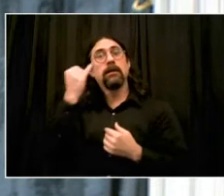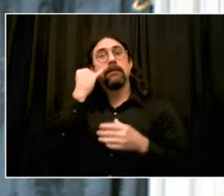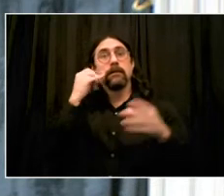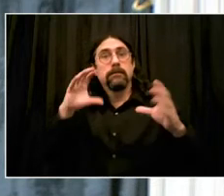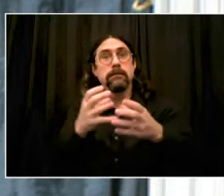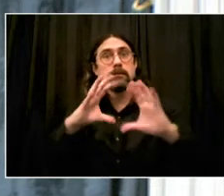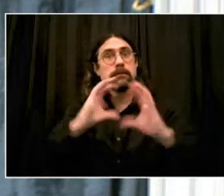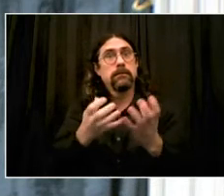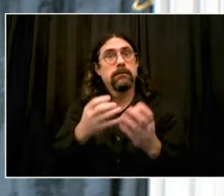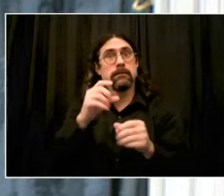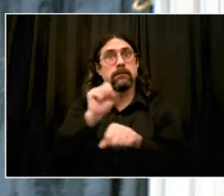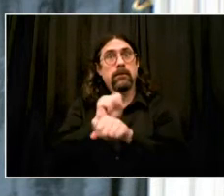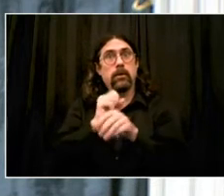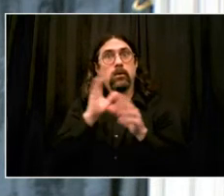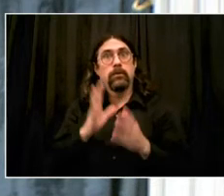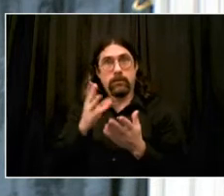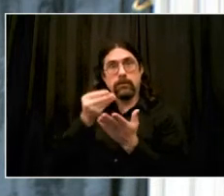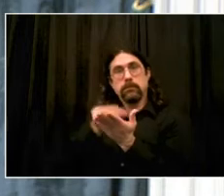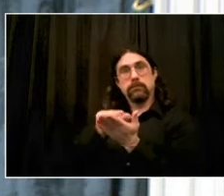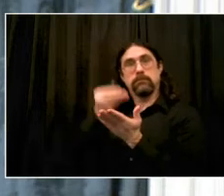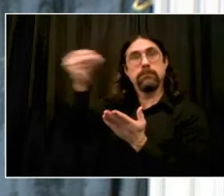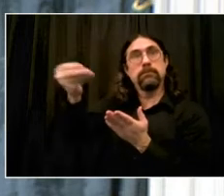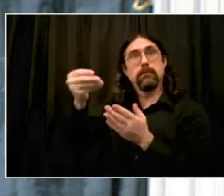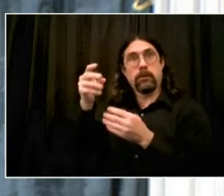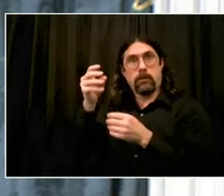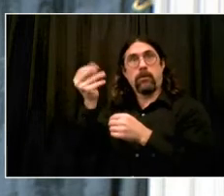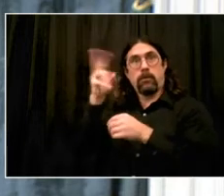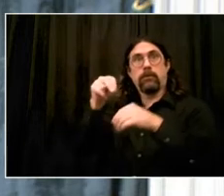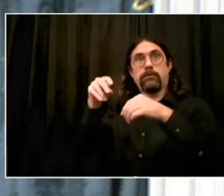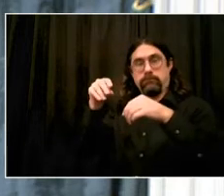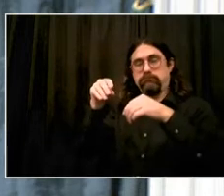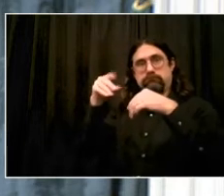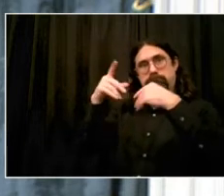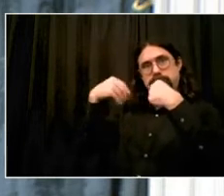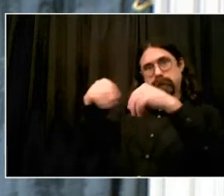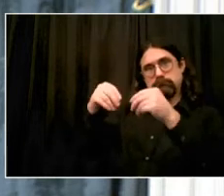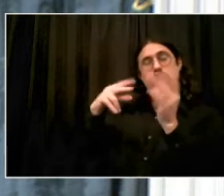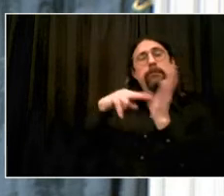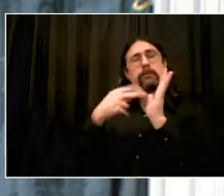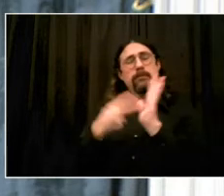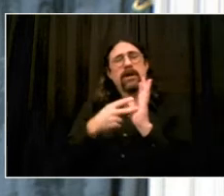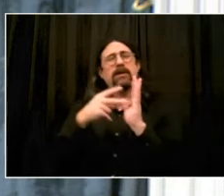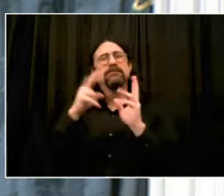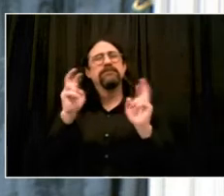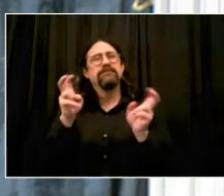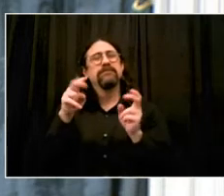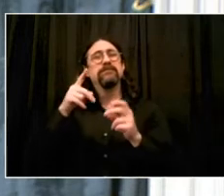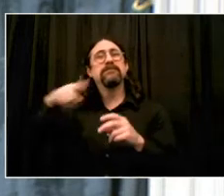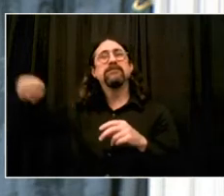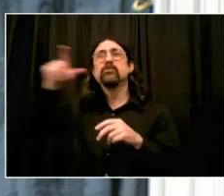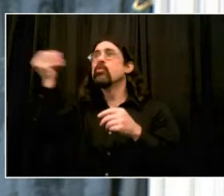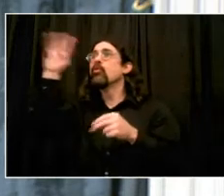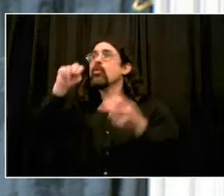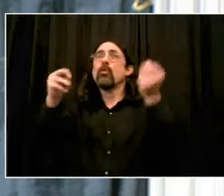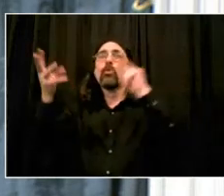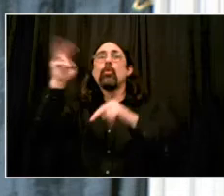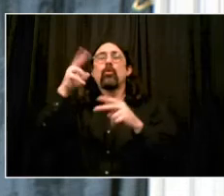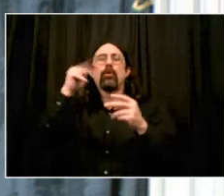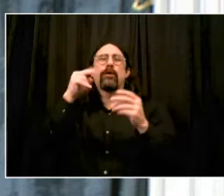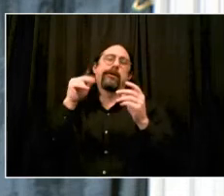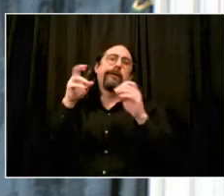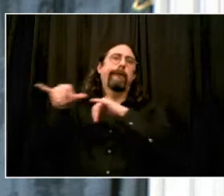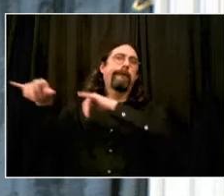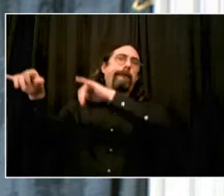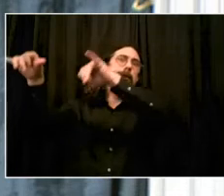a standing aspiration in Black communities in this country. Former slaves tried to convert plantations